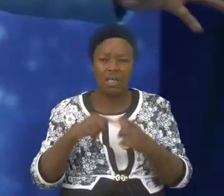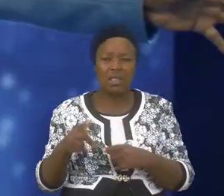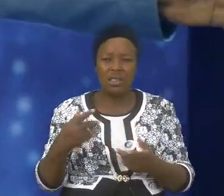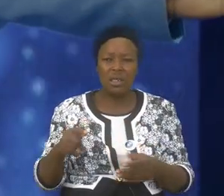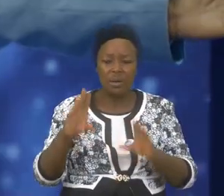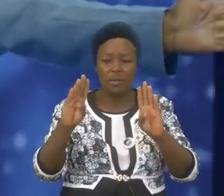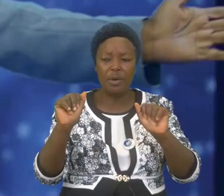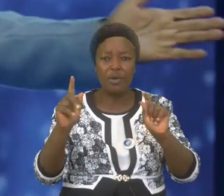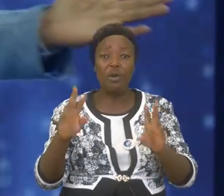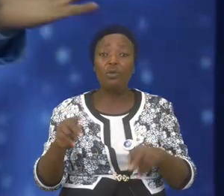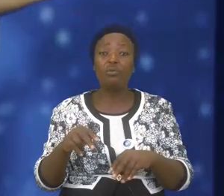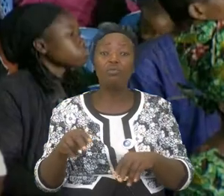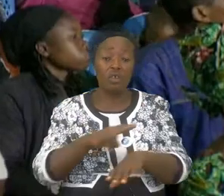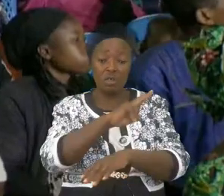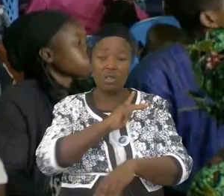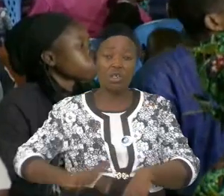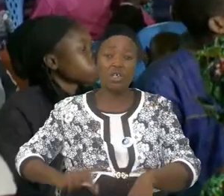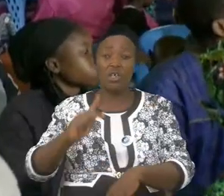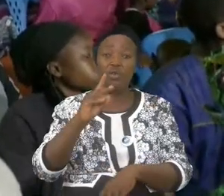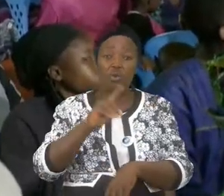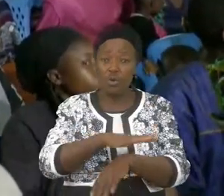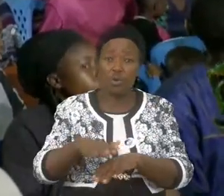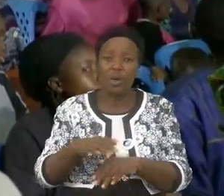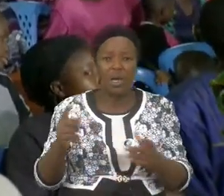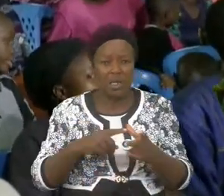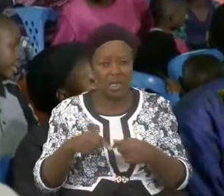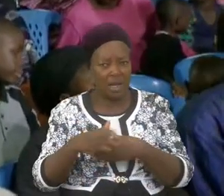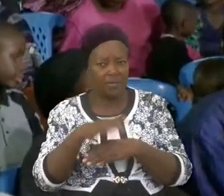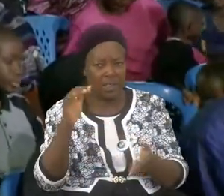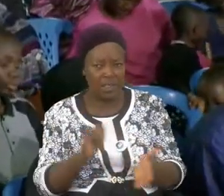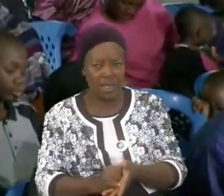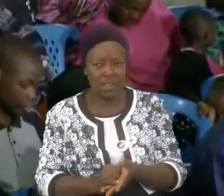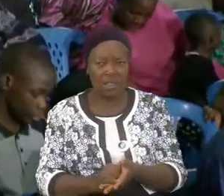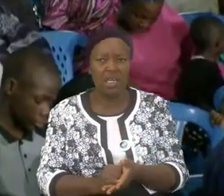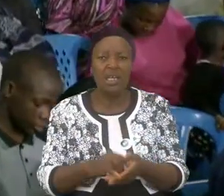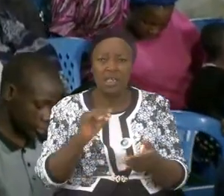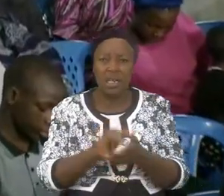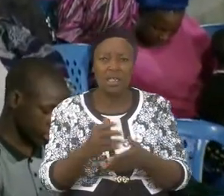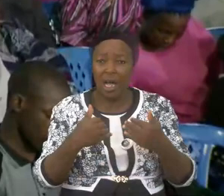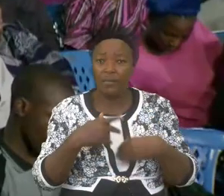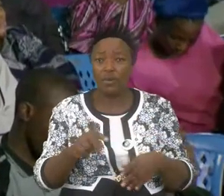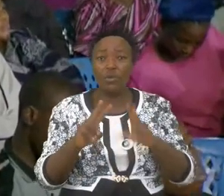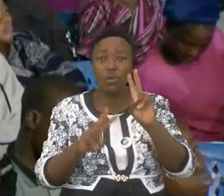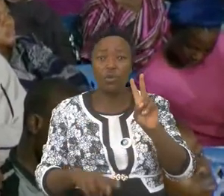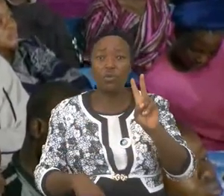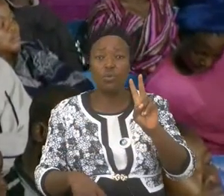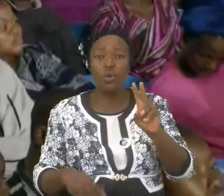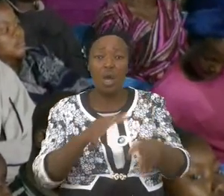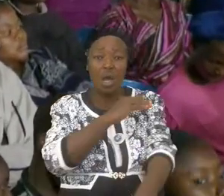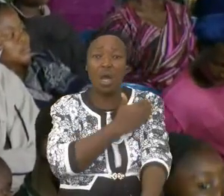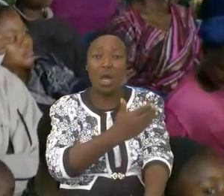Empire, having two arms, will follow. And then the Grecian